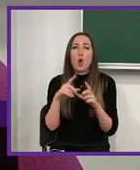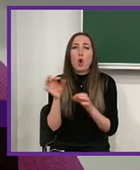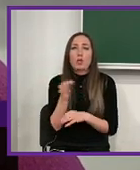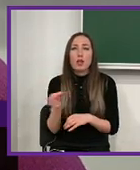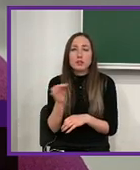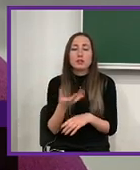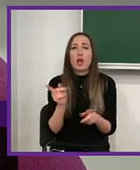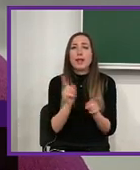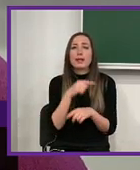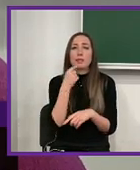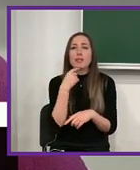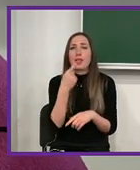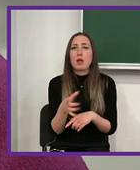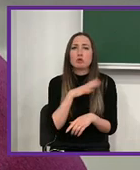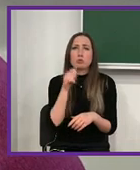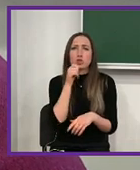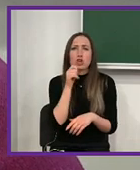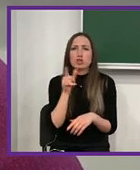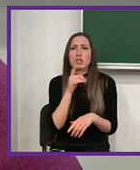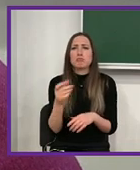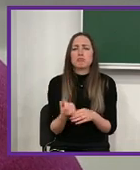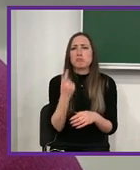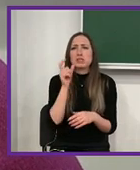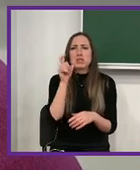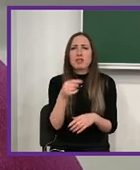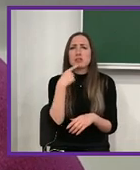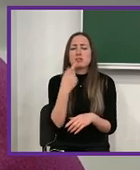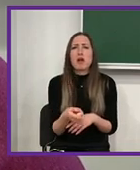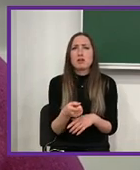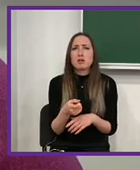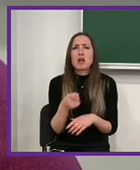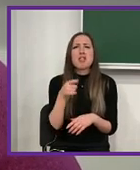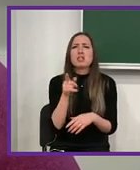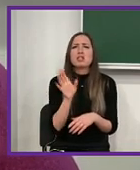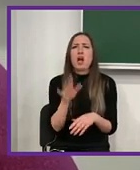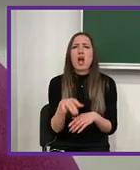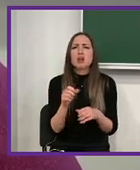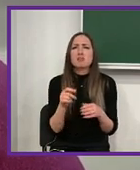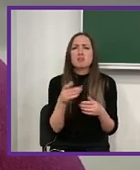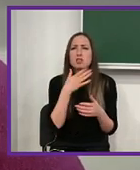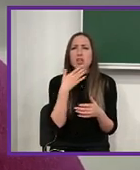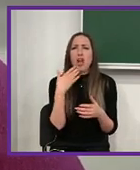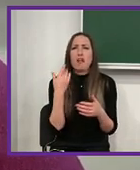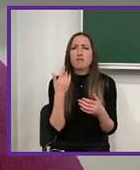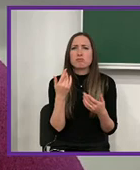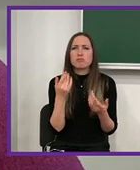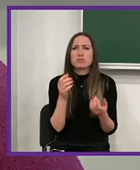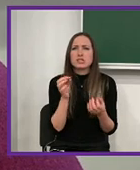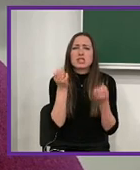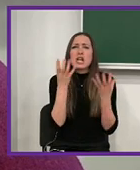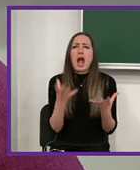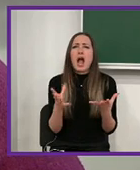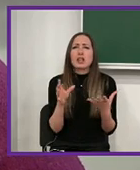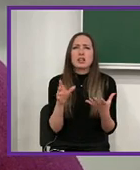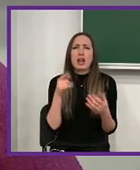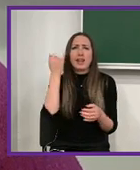very often we get impressions that people kind of say, oh, you know, it's some sort of very vague concept, stakeholder engagement. And very often there is